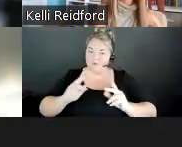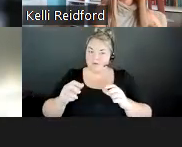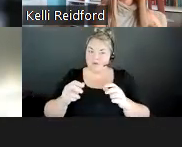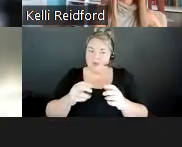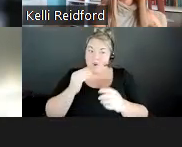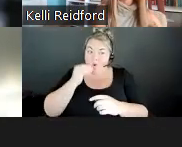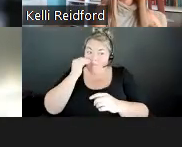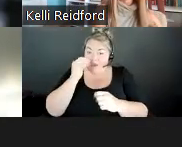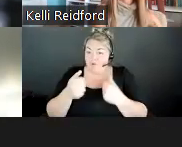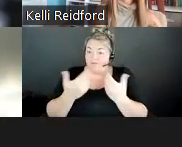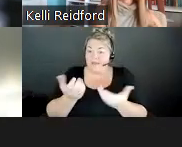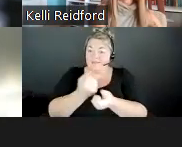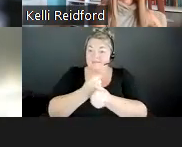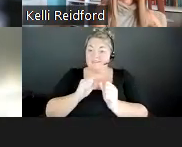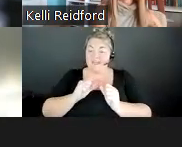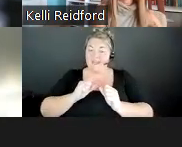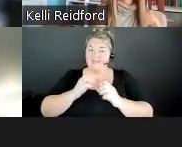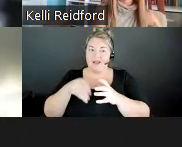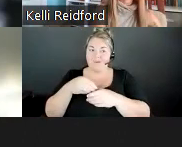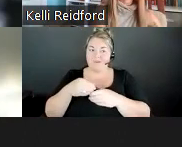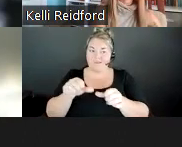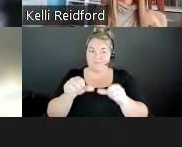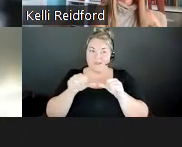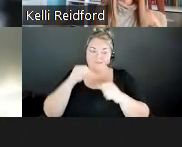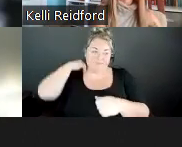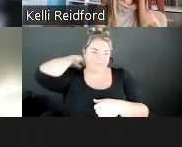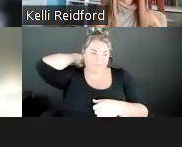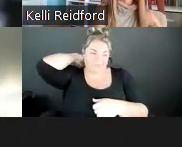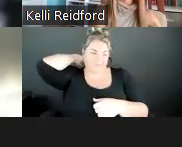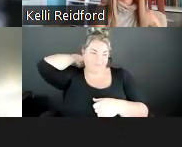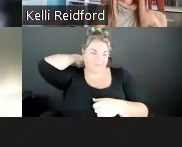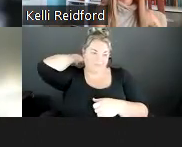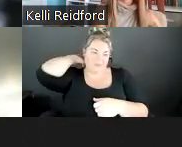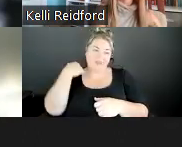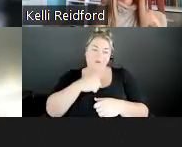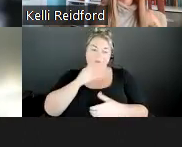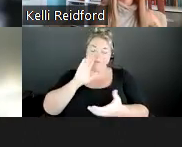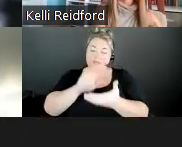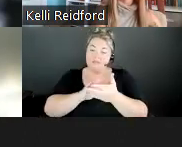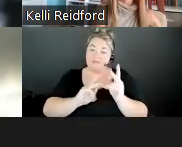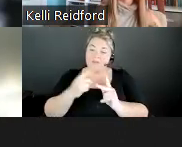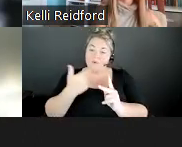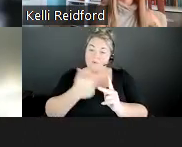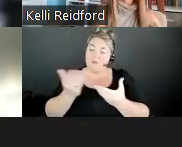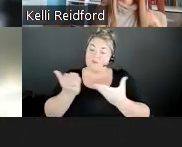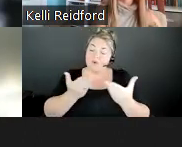safe and sanctuary outside space. We believe that the people we serve are more apt to